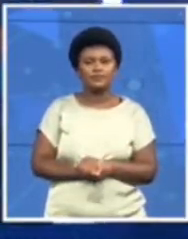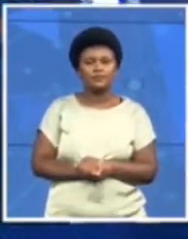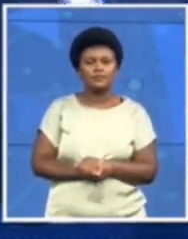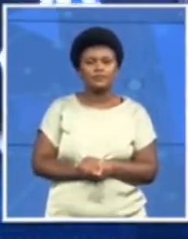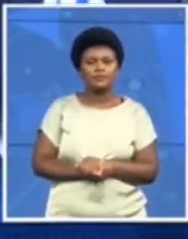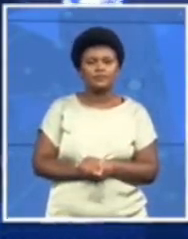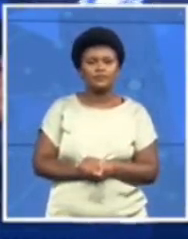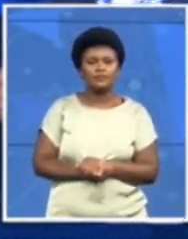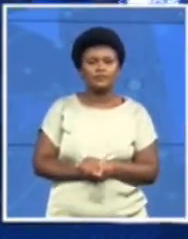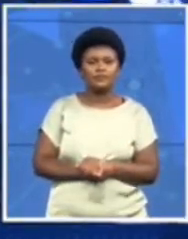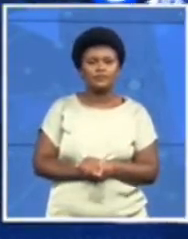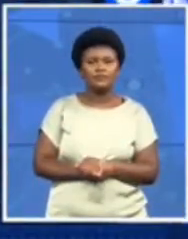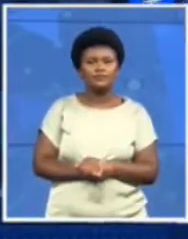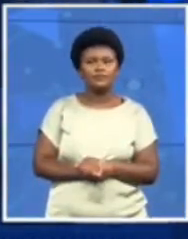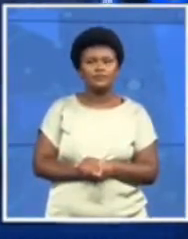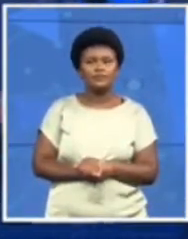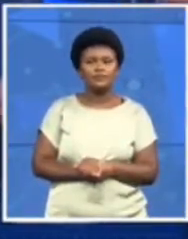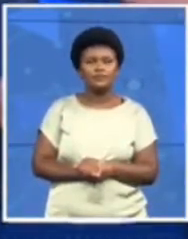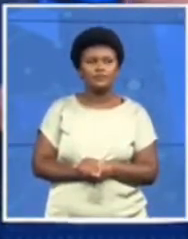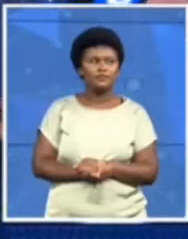This is the start,